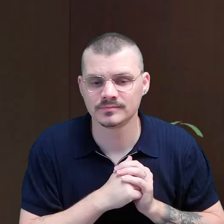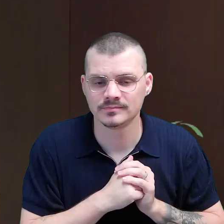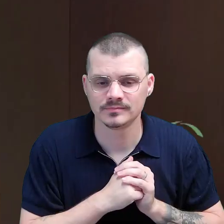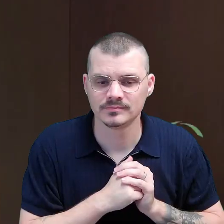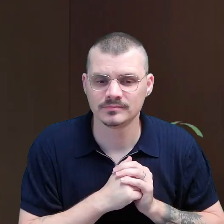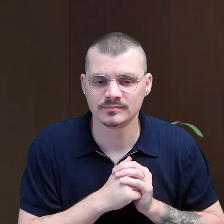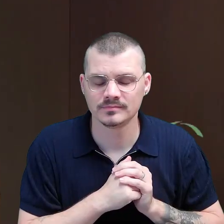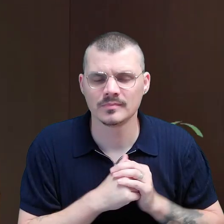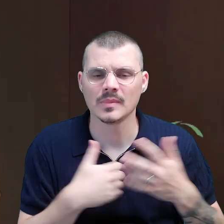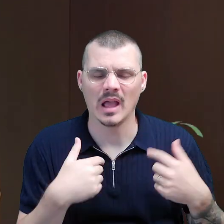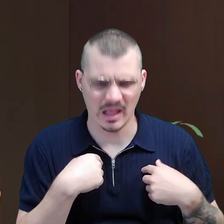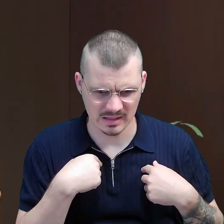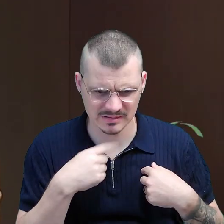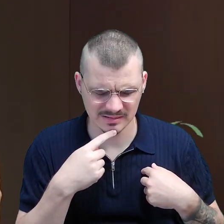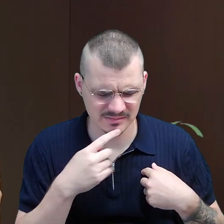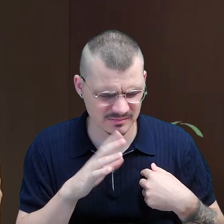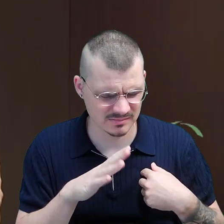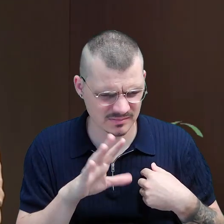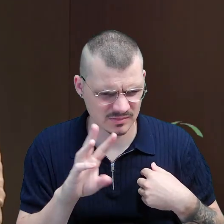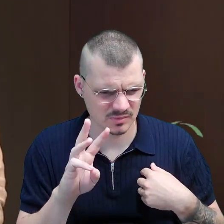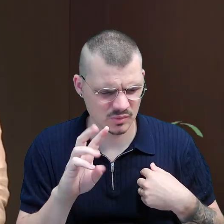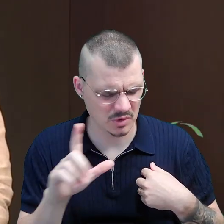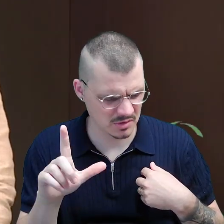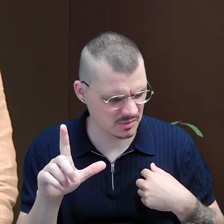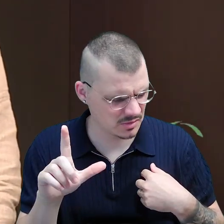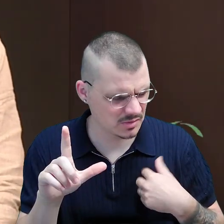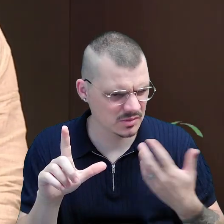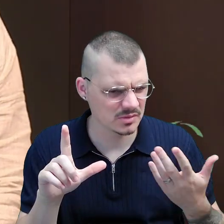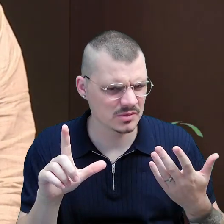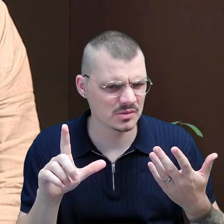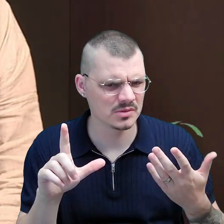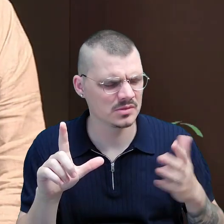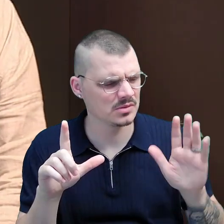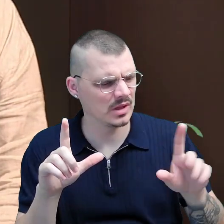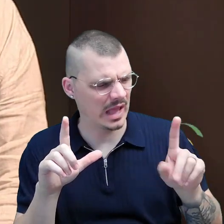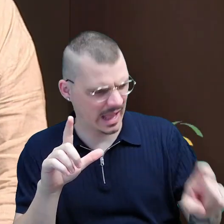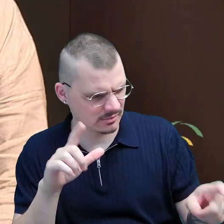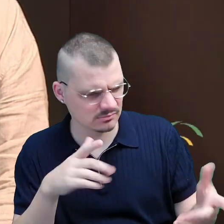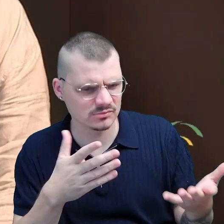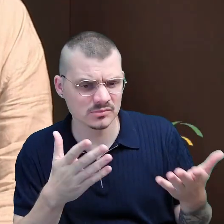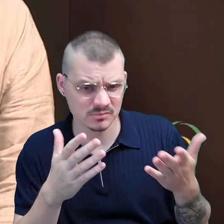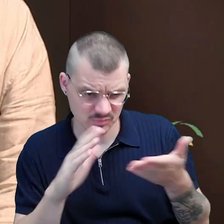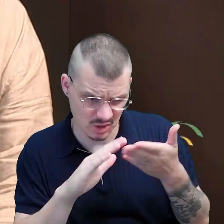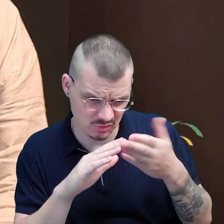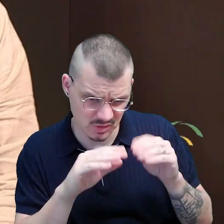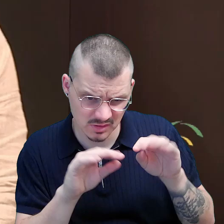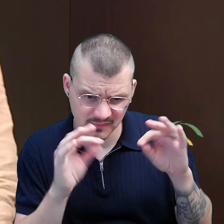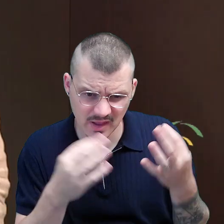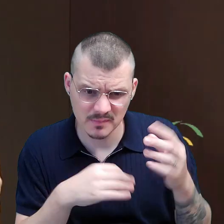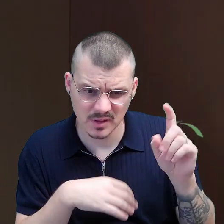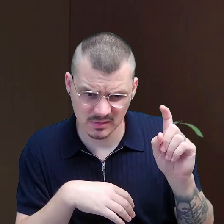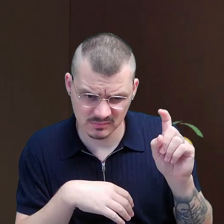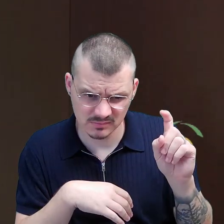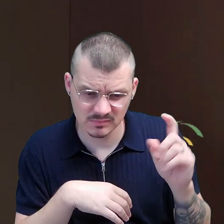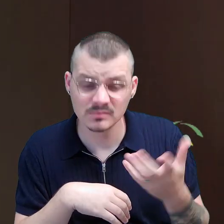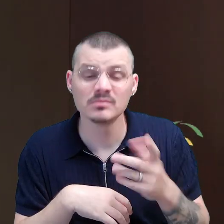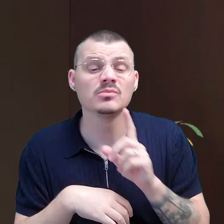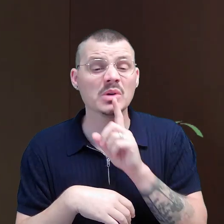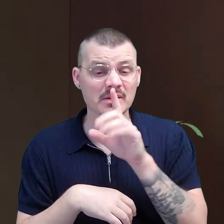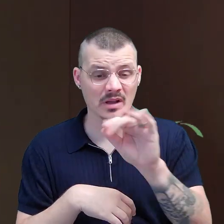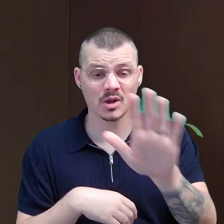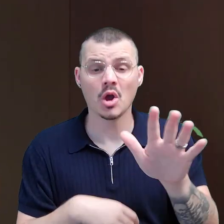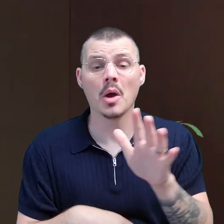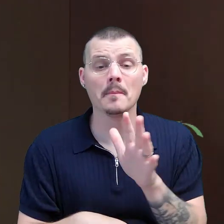door. And I said, well, what runs in your family? Is it of